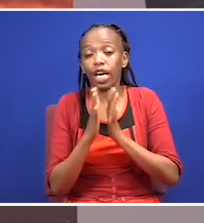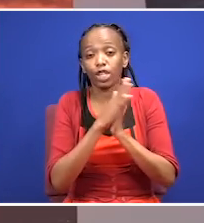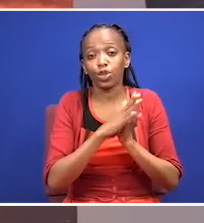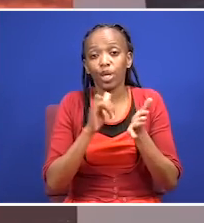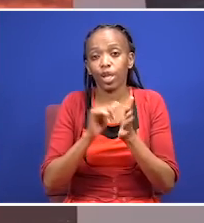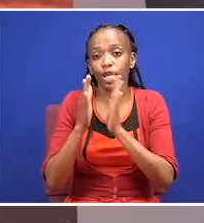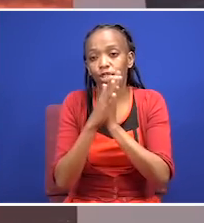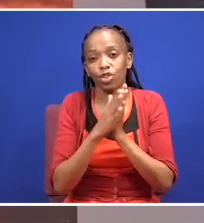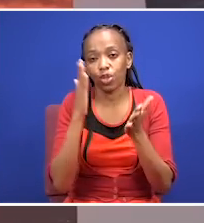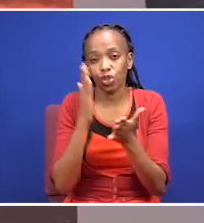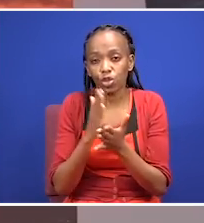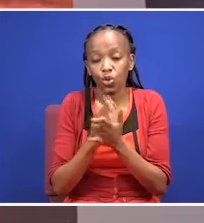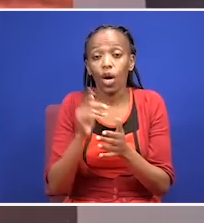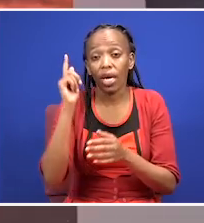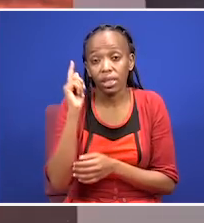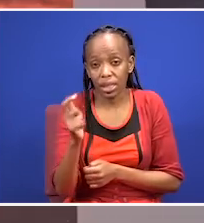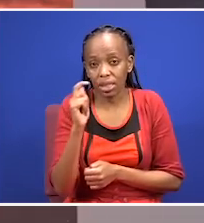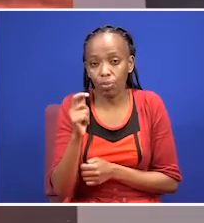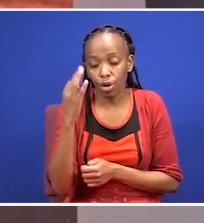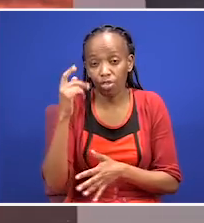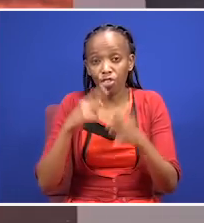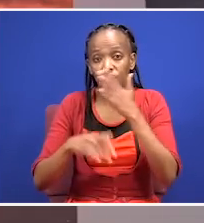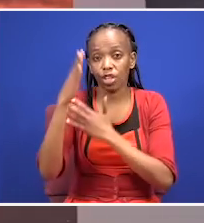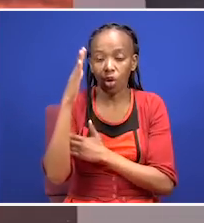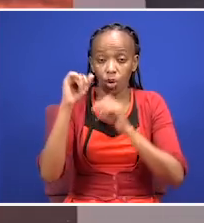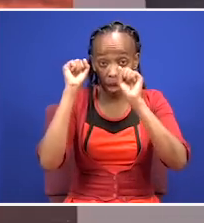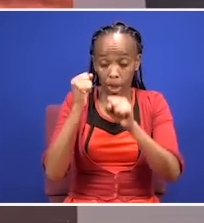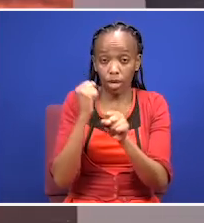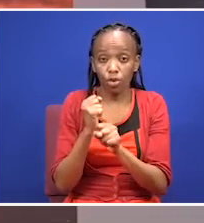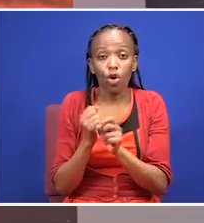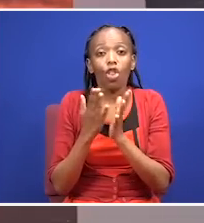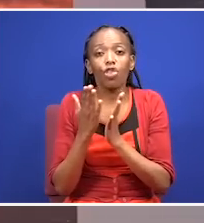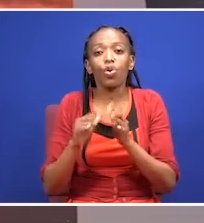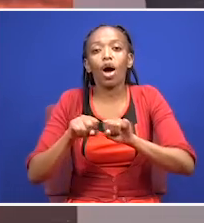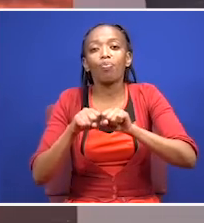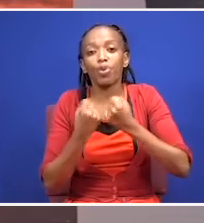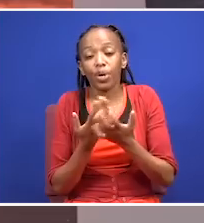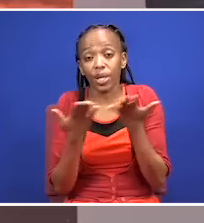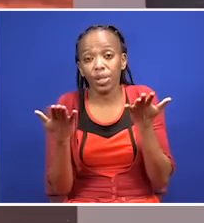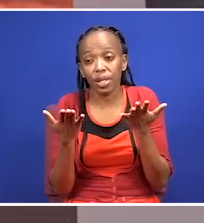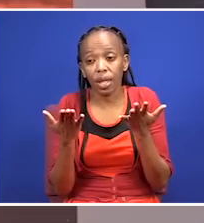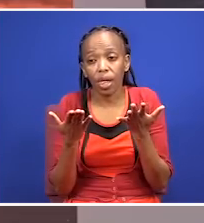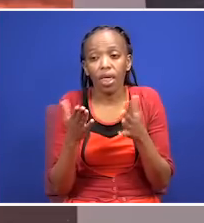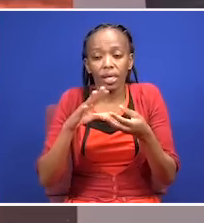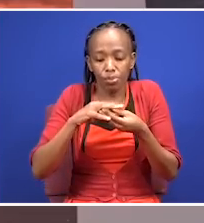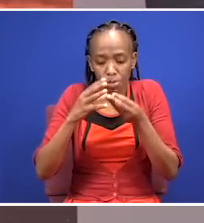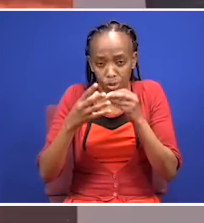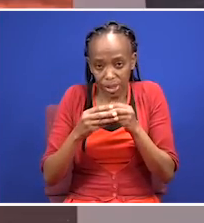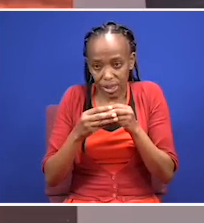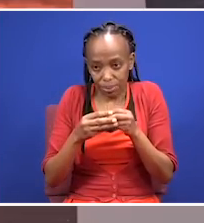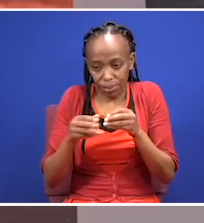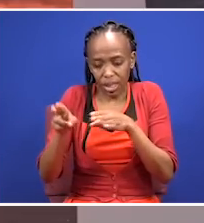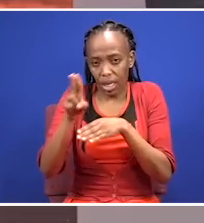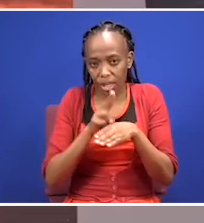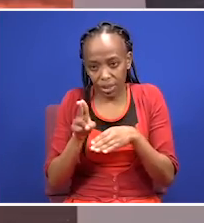story is actually a testimony of what god can do through a broken vessel molds it